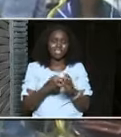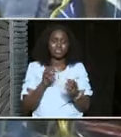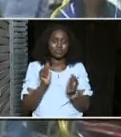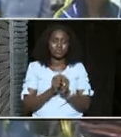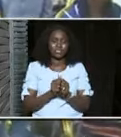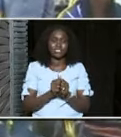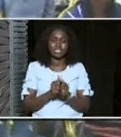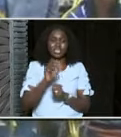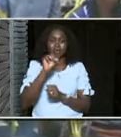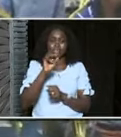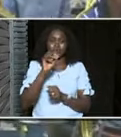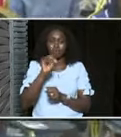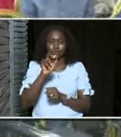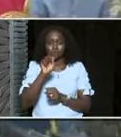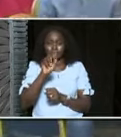your question. Stand up.